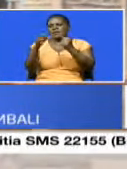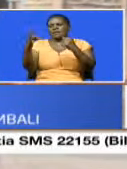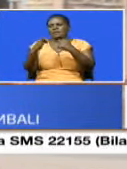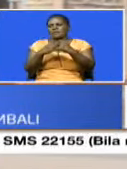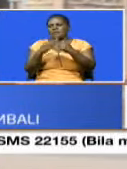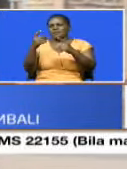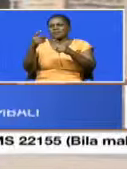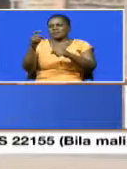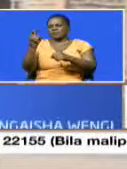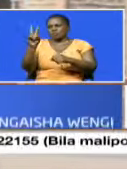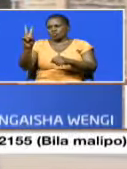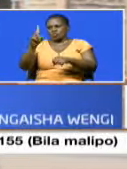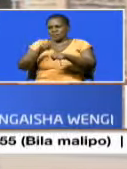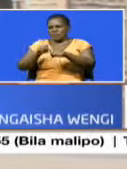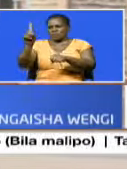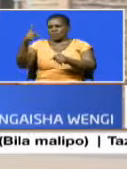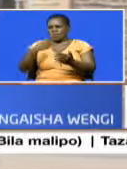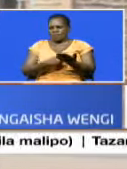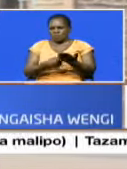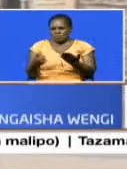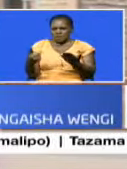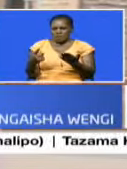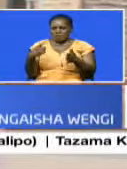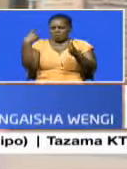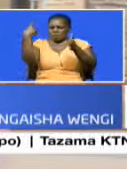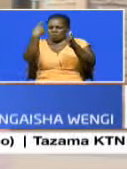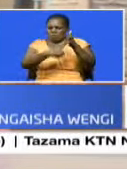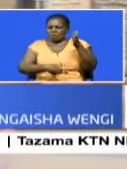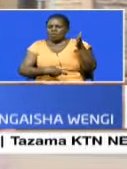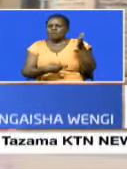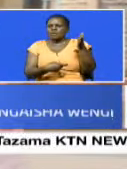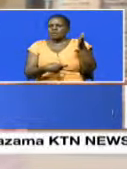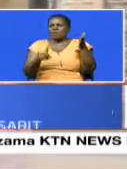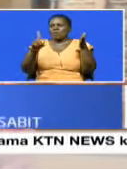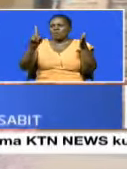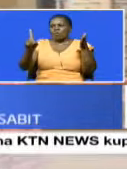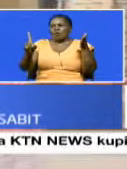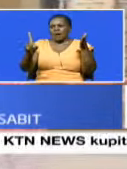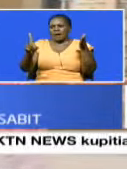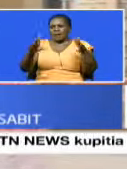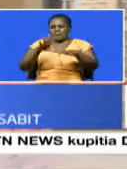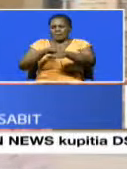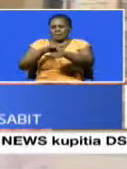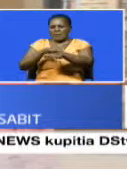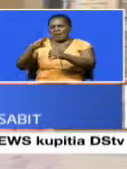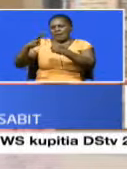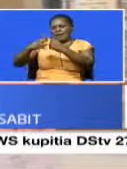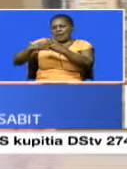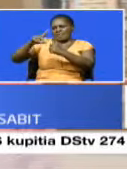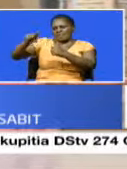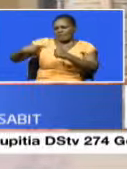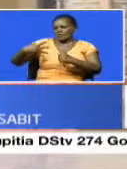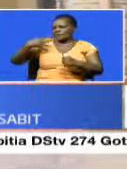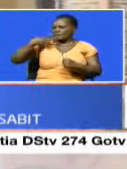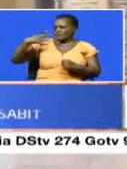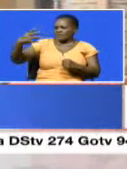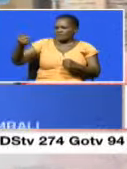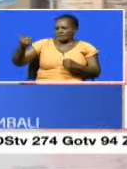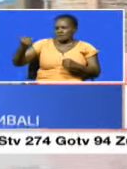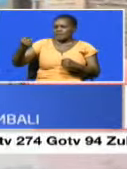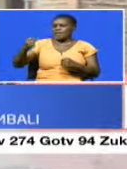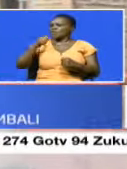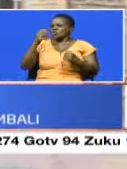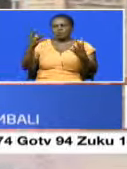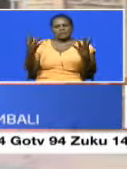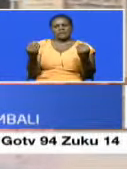who comes twice in a week, and the cost of one session is 9,500. So it wasn't